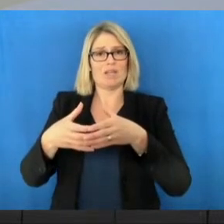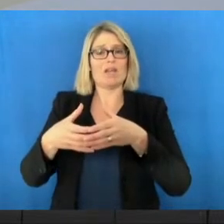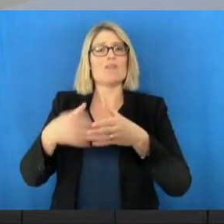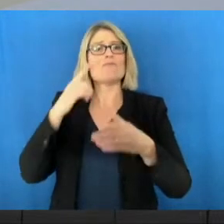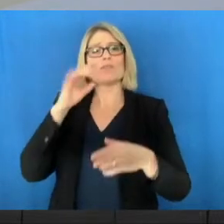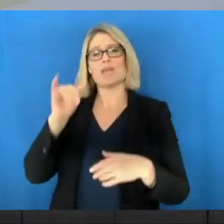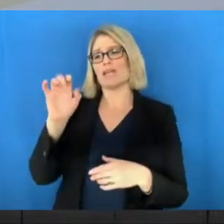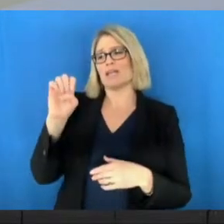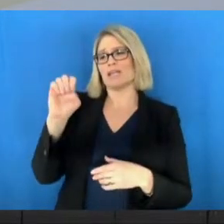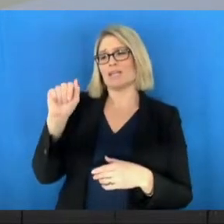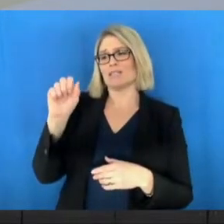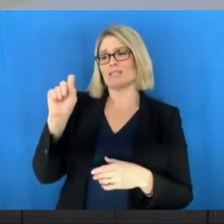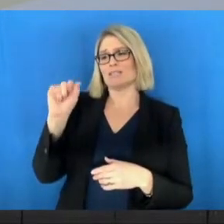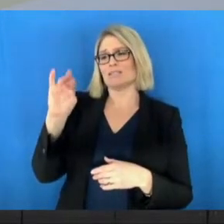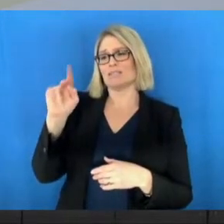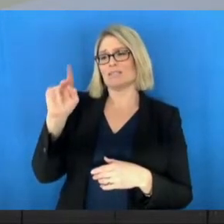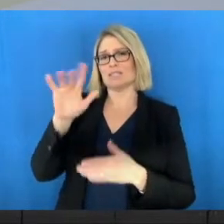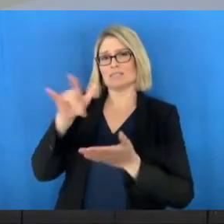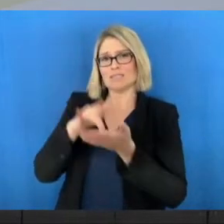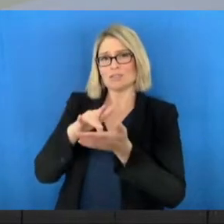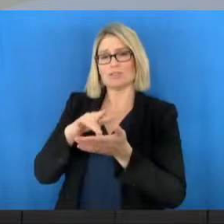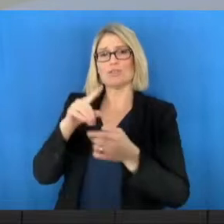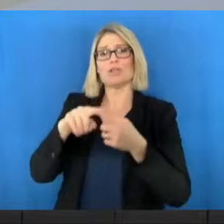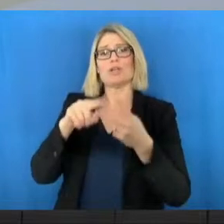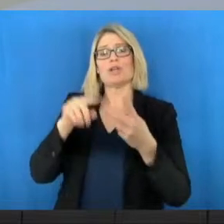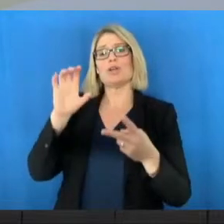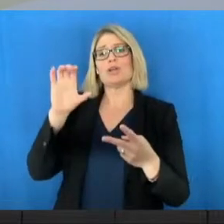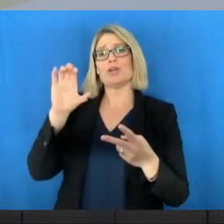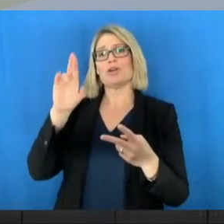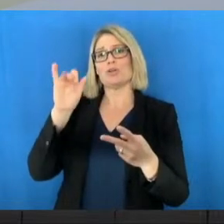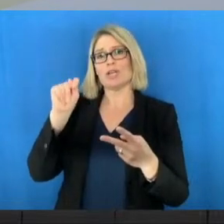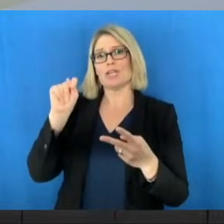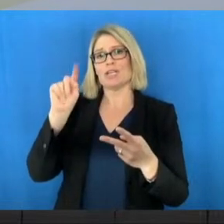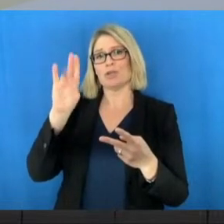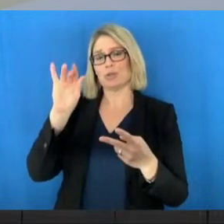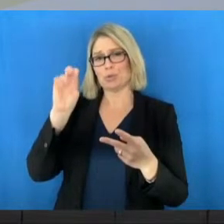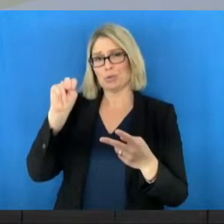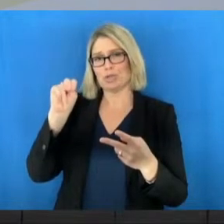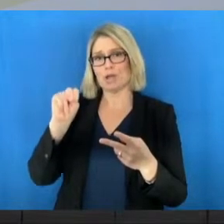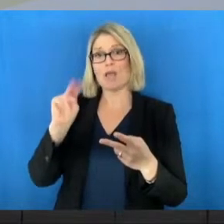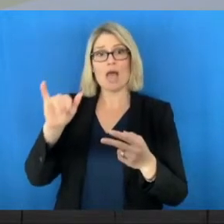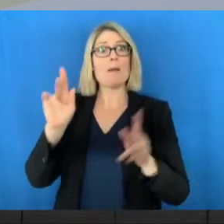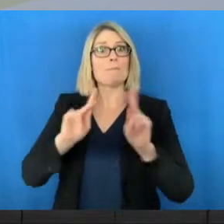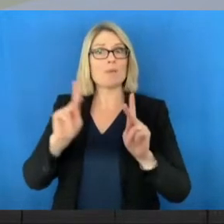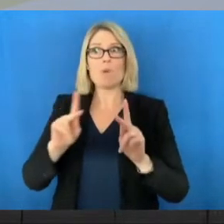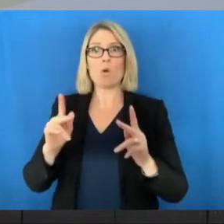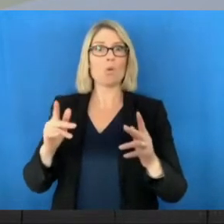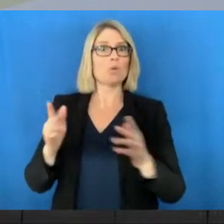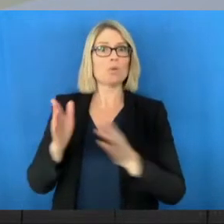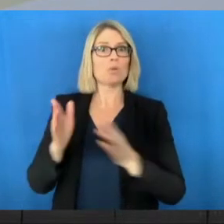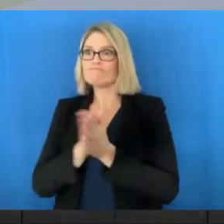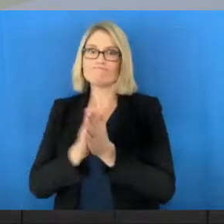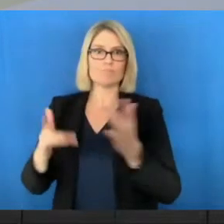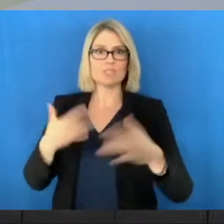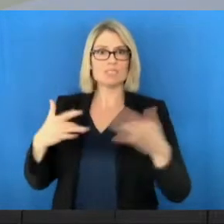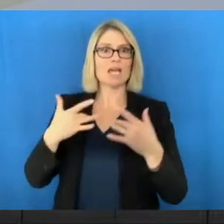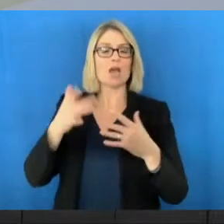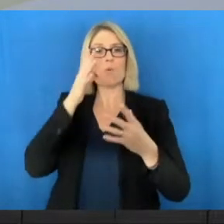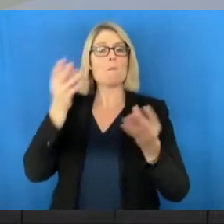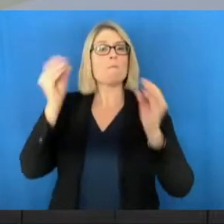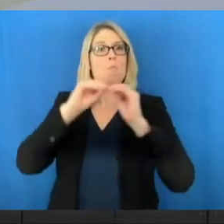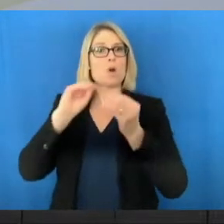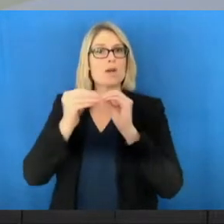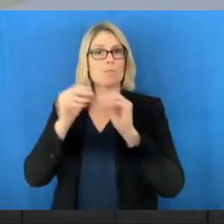in Charlottetown and the Credit Union Place in Summerside. I'm sure that's welcome news for fans of both the Charlottetown Islanders and Summerside Western